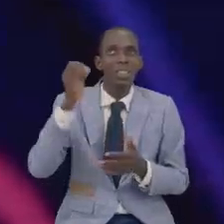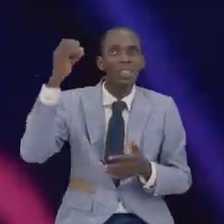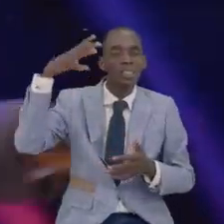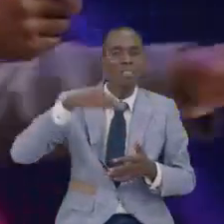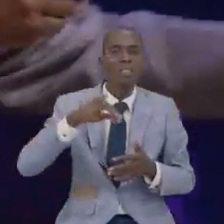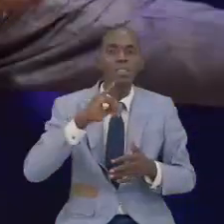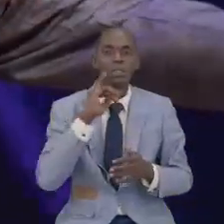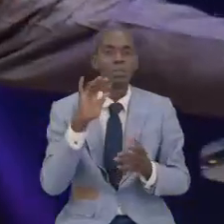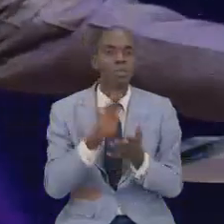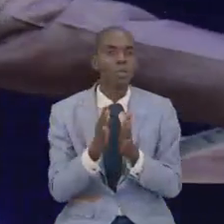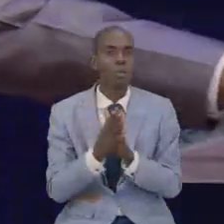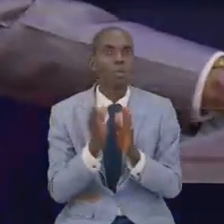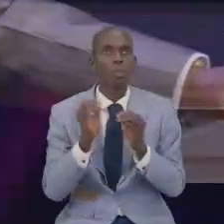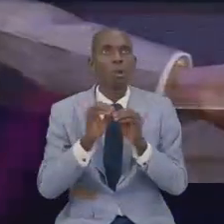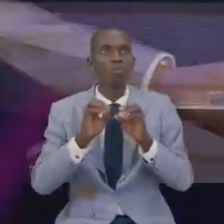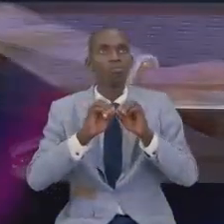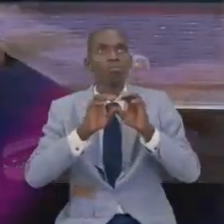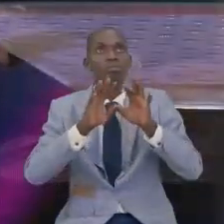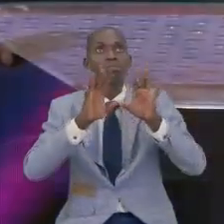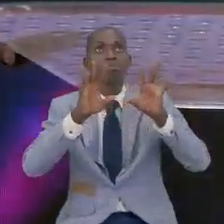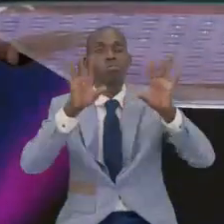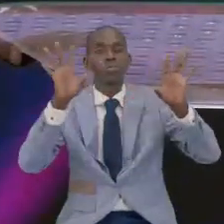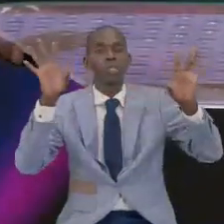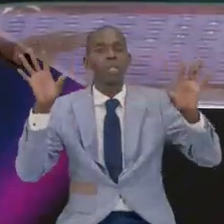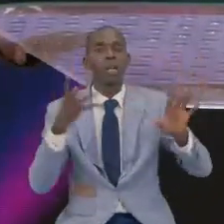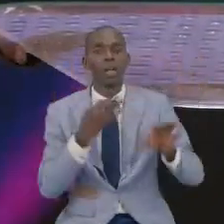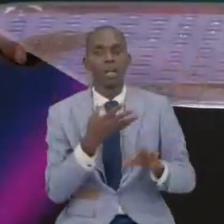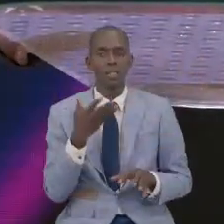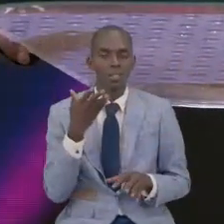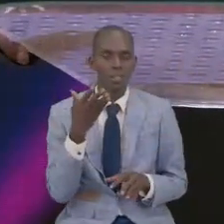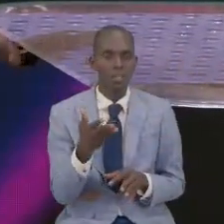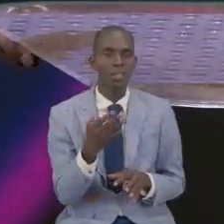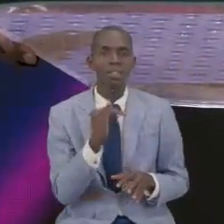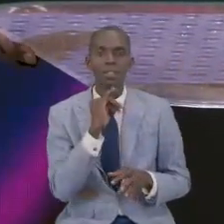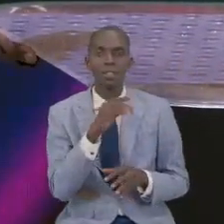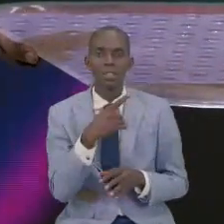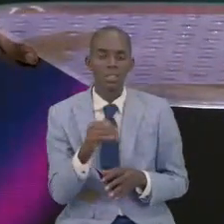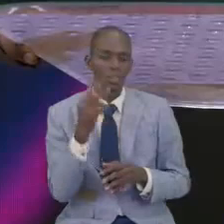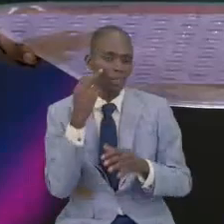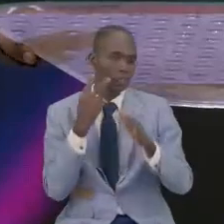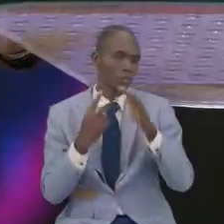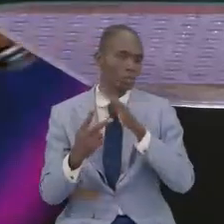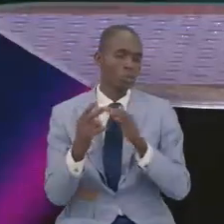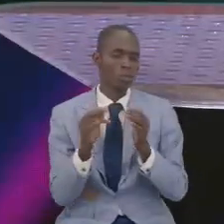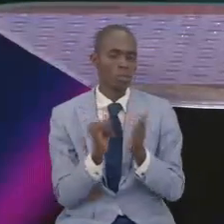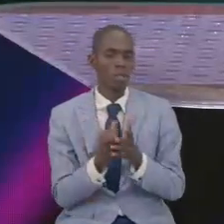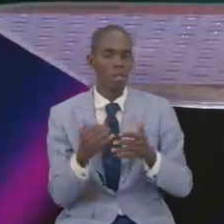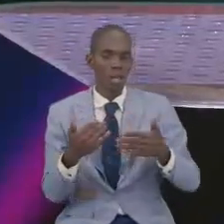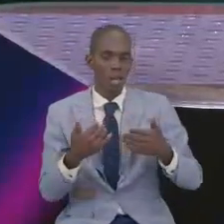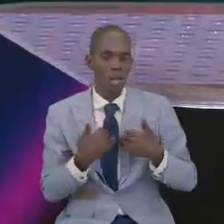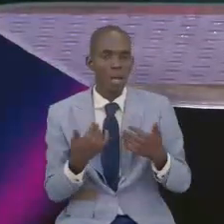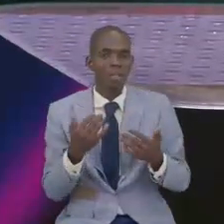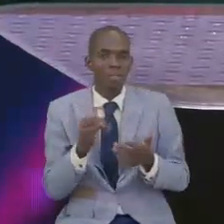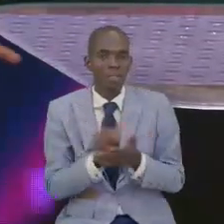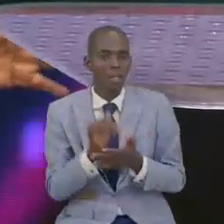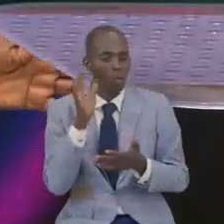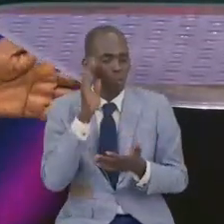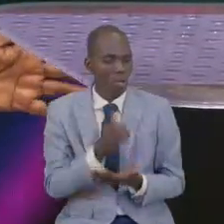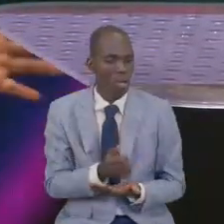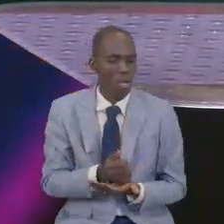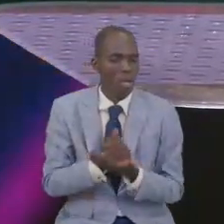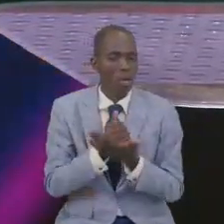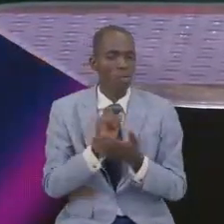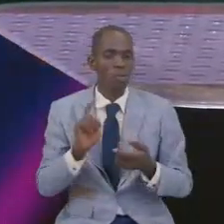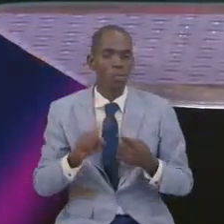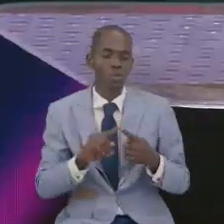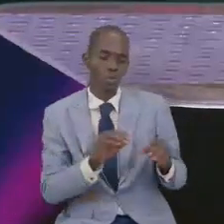from the sun. And here is the elevated vision we have that moves us higher than worldly